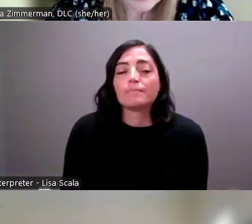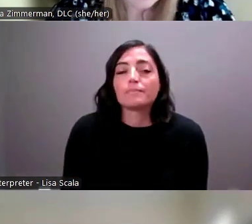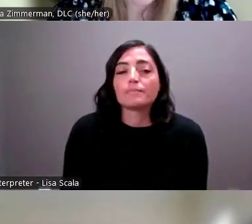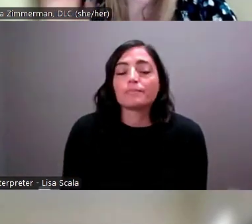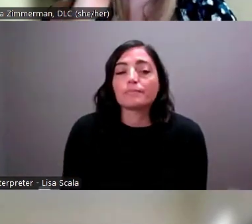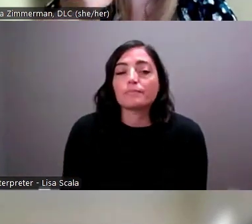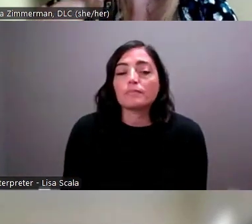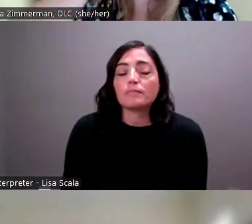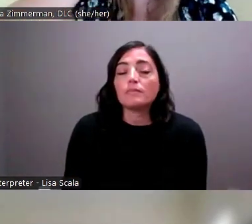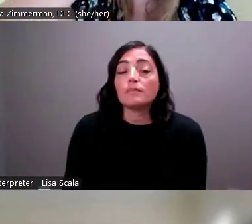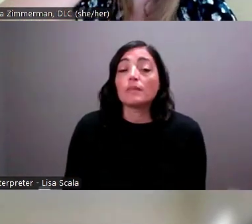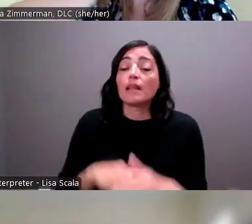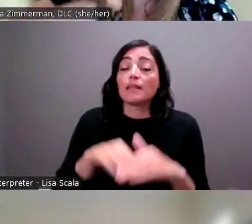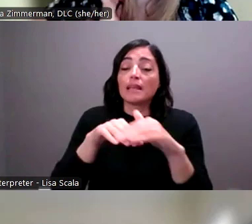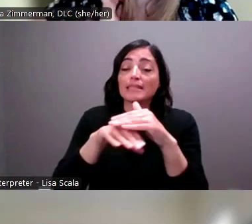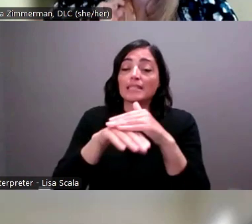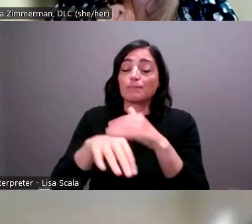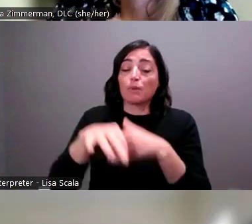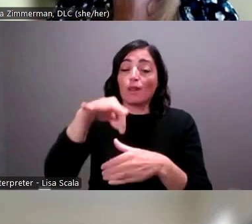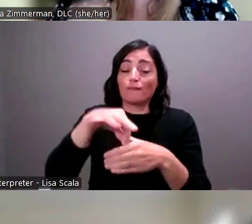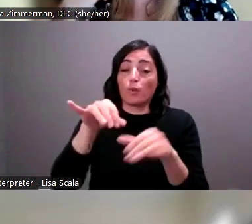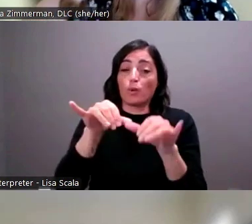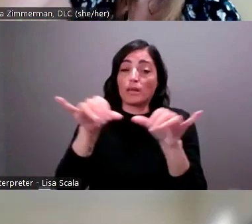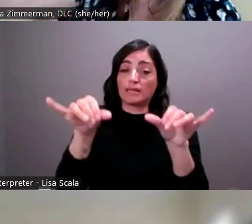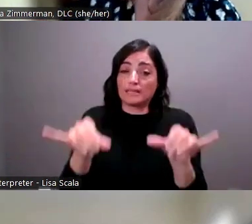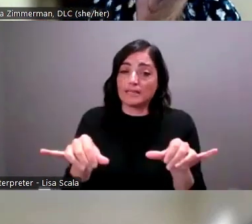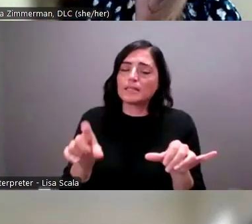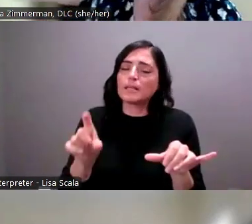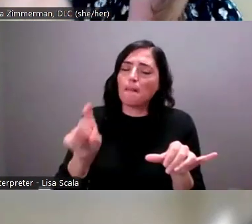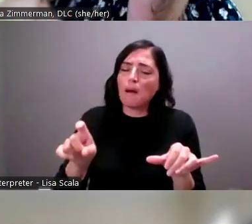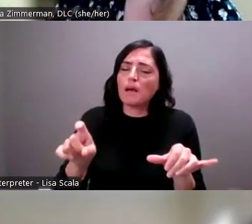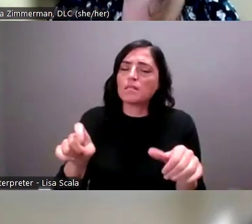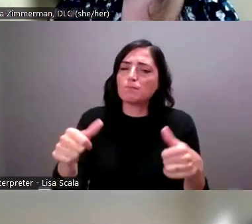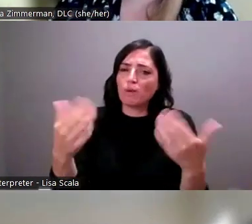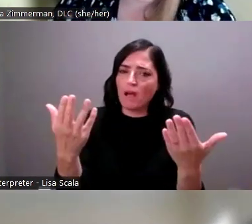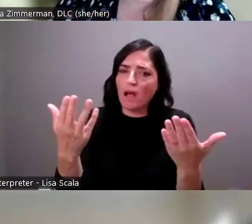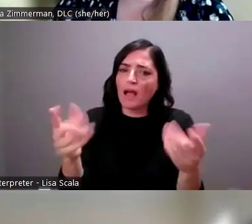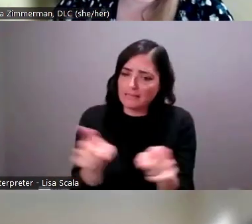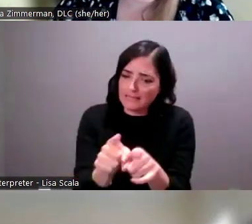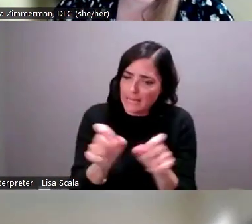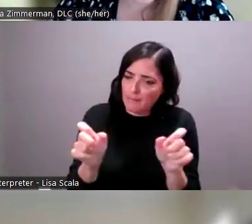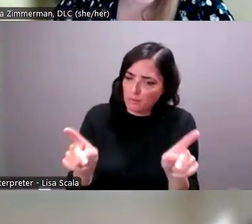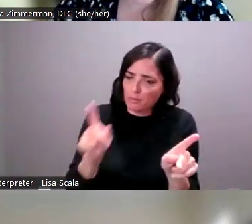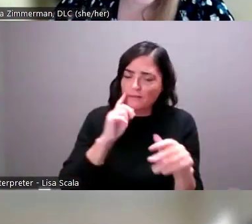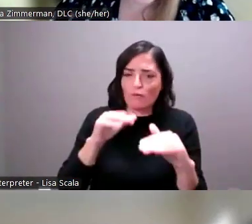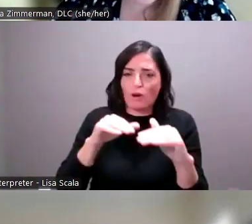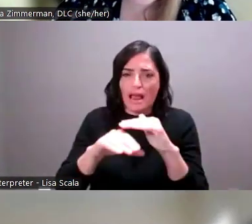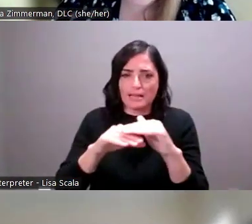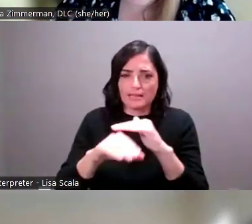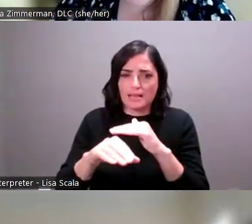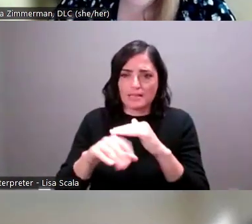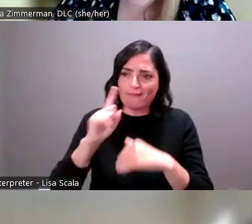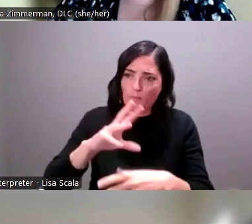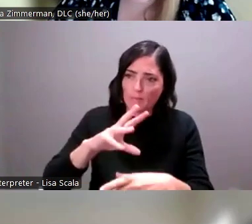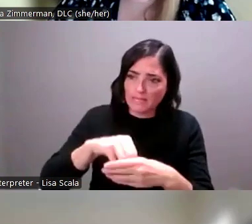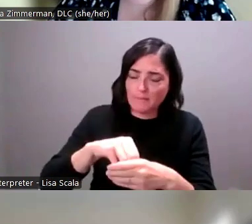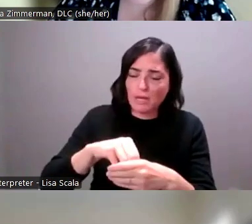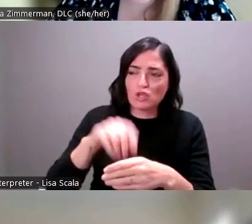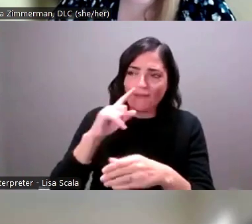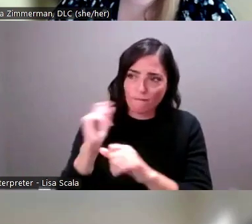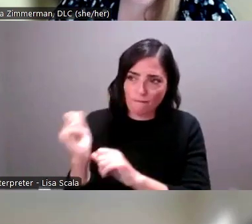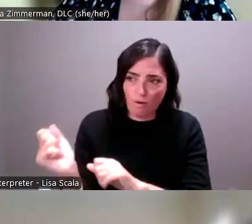The accessible voting system has to give people the same opportunity for access and participation,